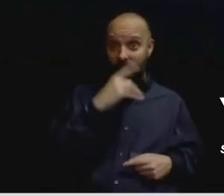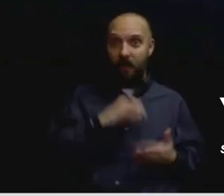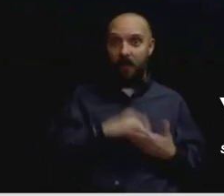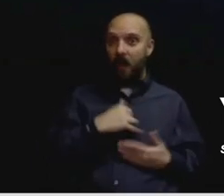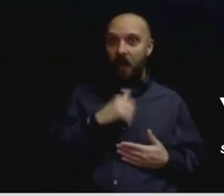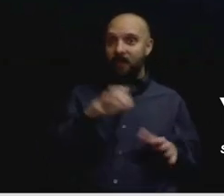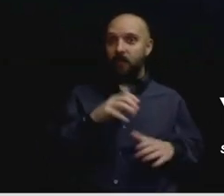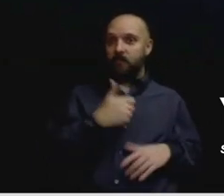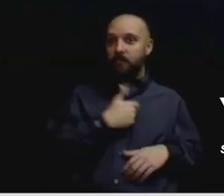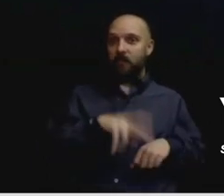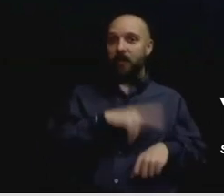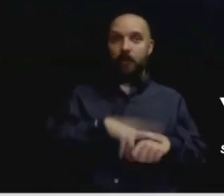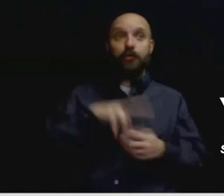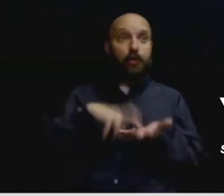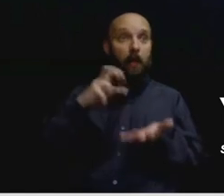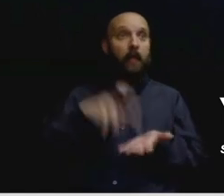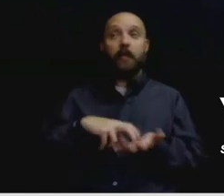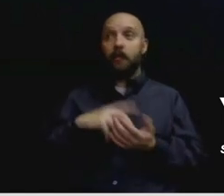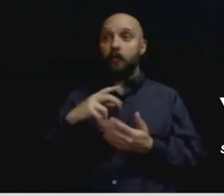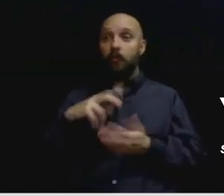naturally, jumping, rocking, spinning.